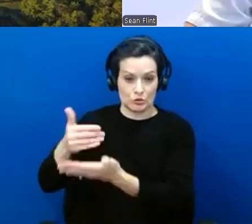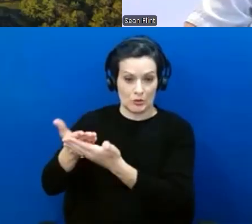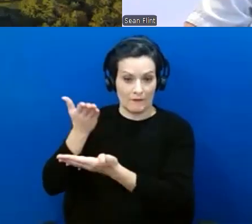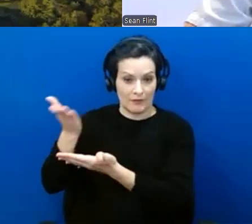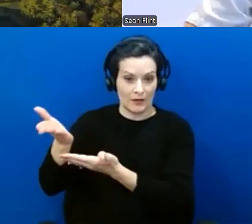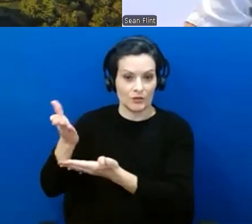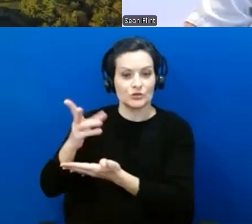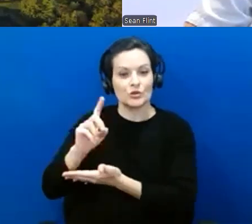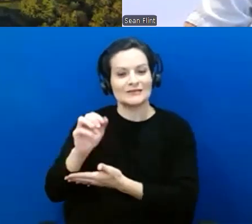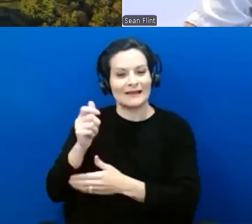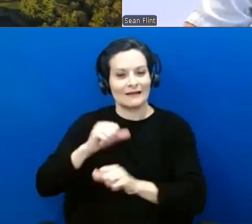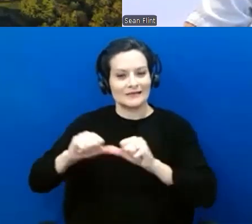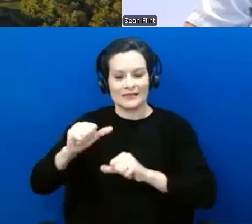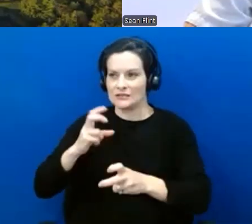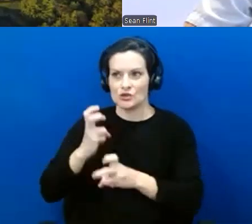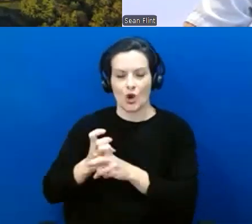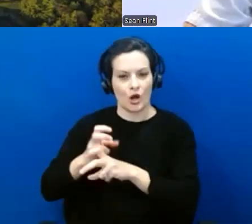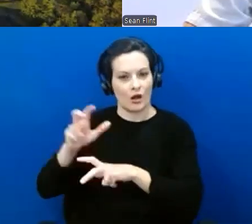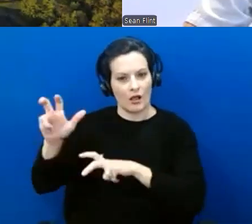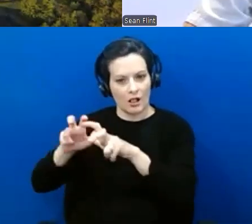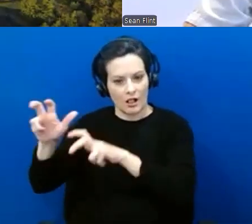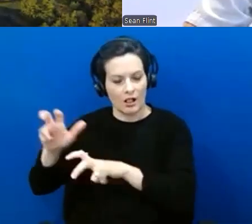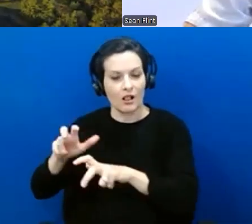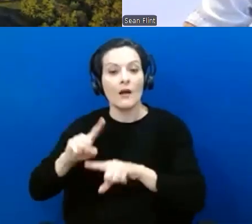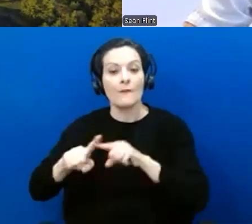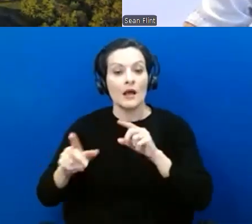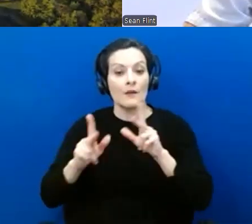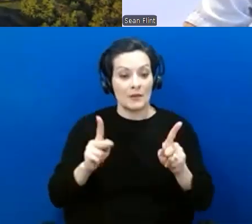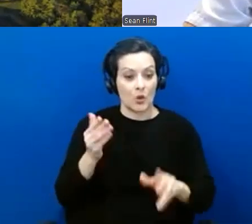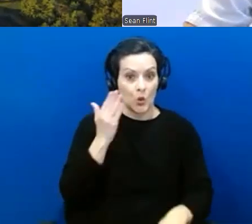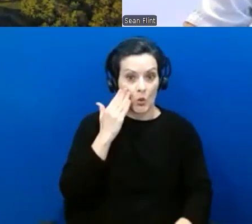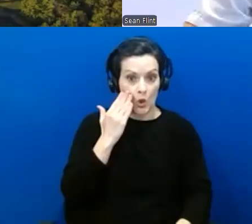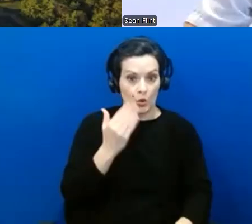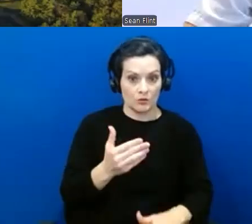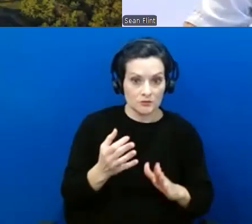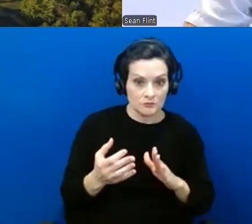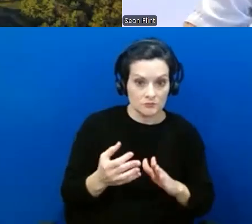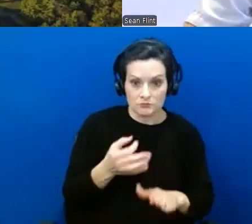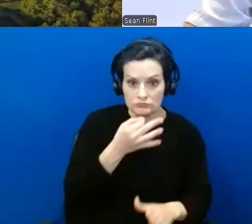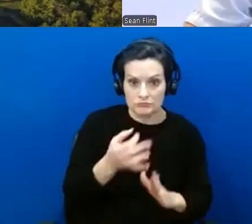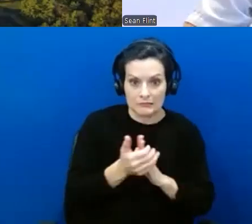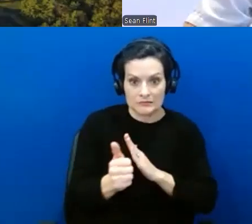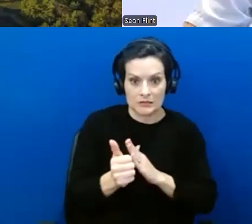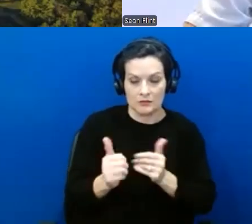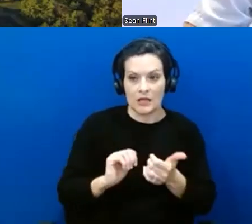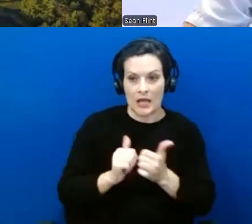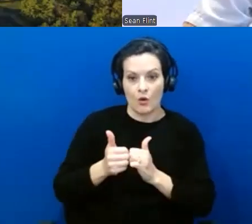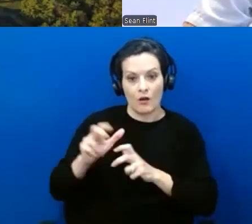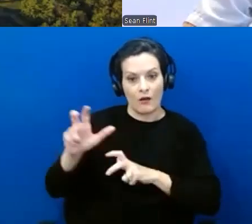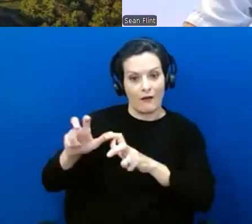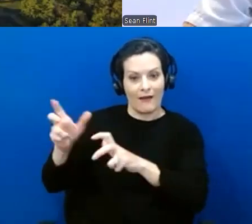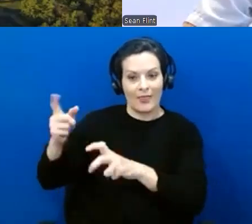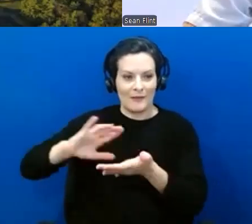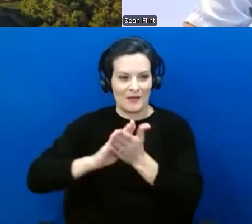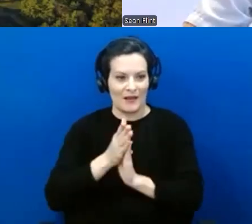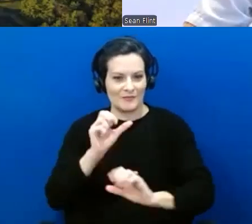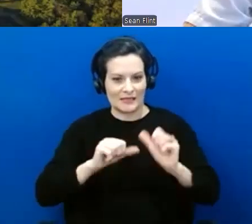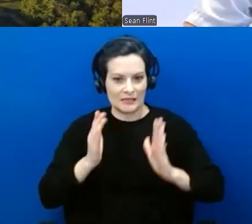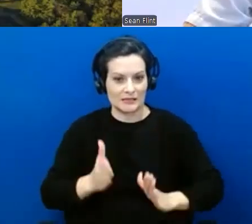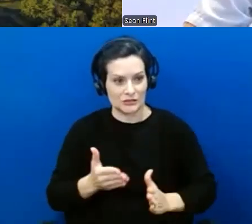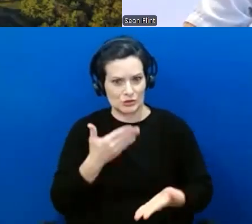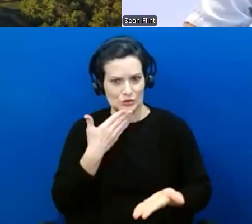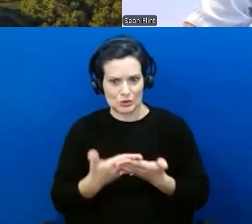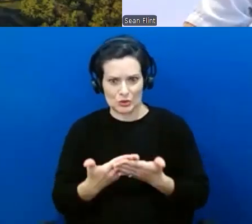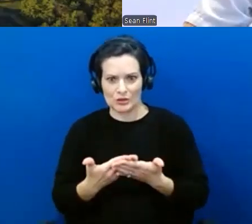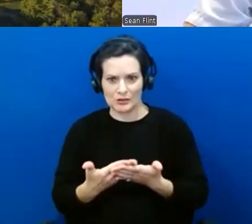so having folks who already have those skill sets and sort of morphing them into scientists in some ways might actually be easier. That may be a good use of that resource.